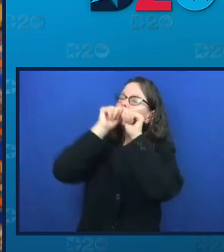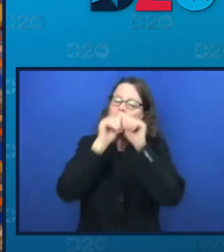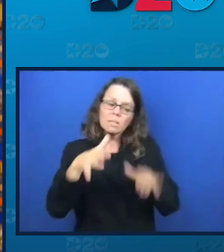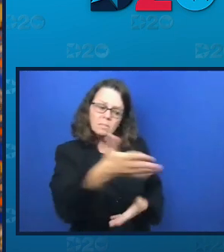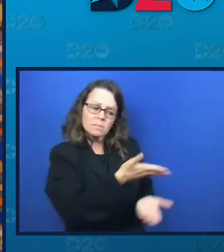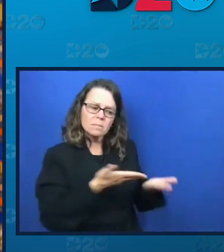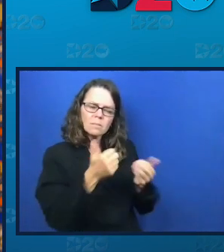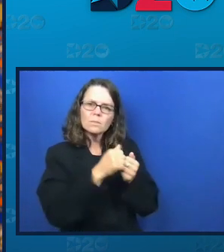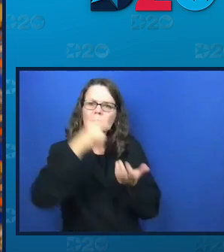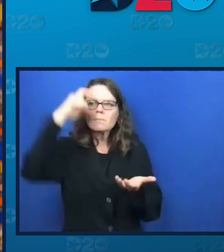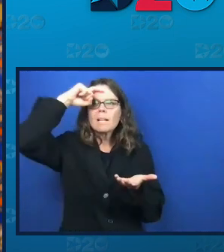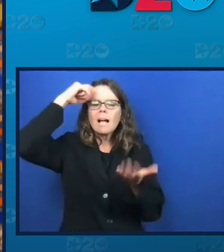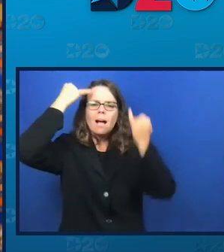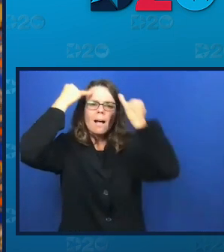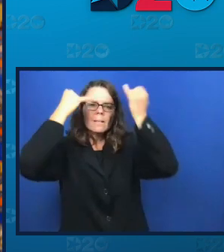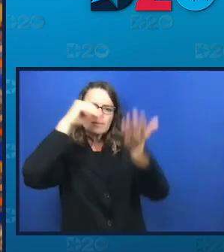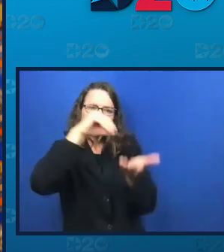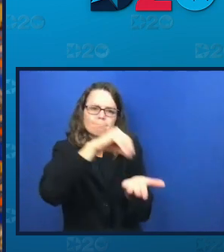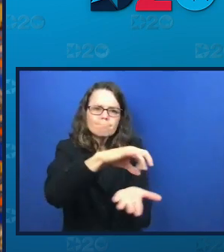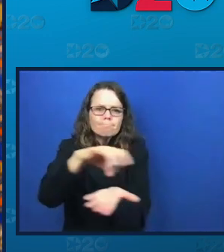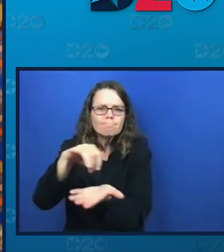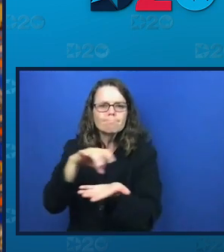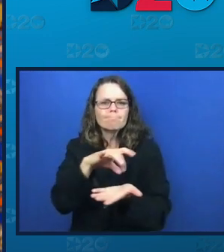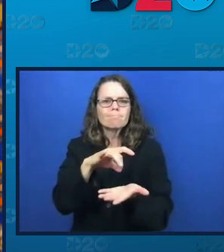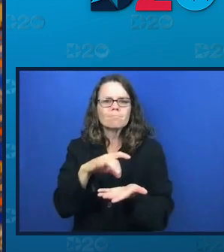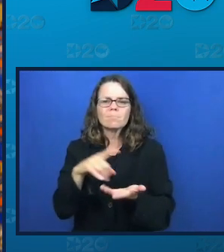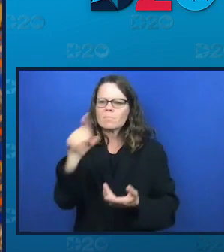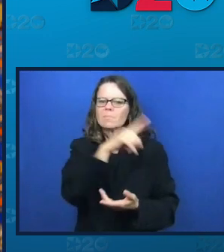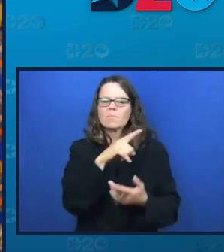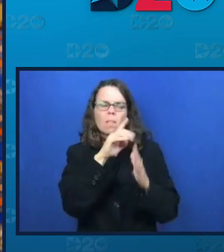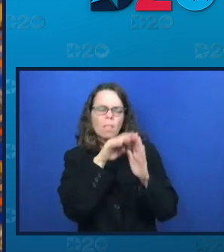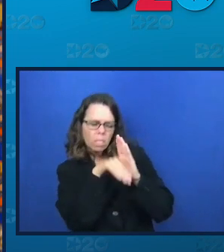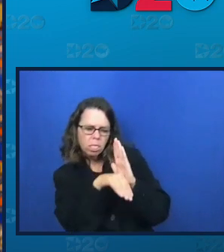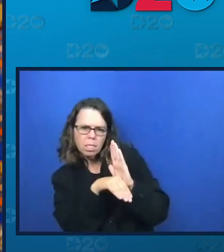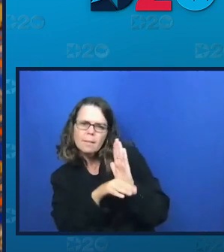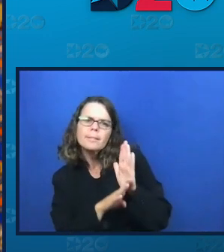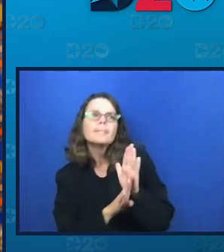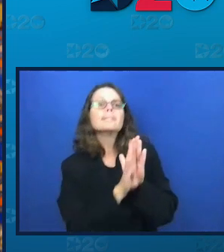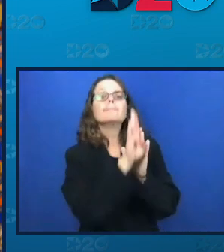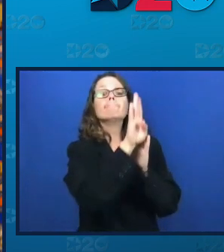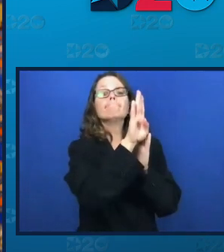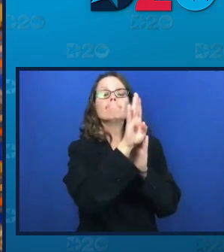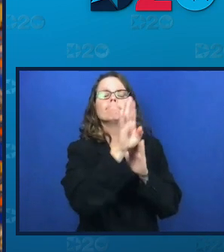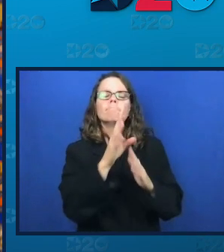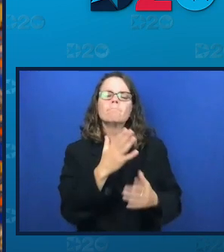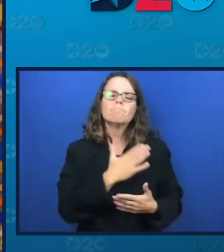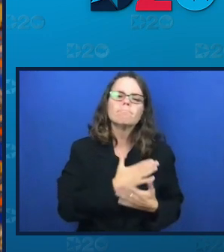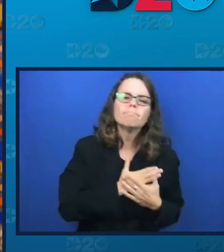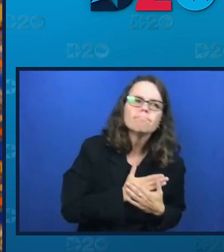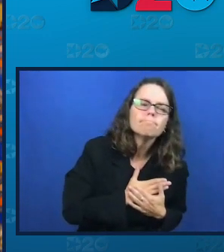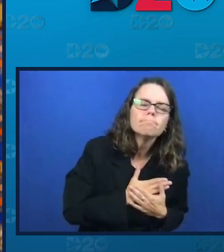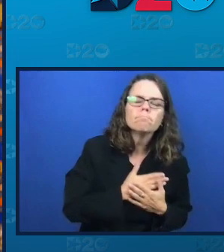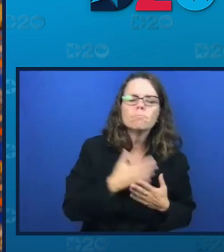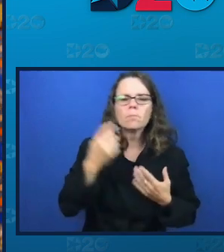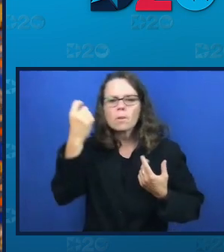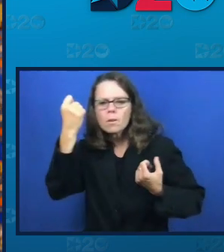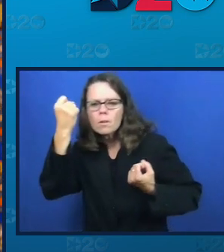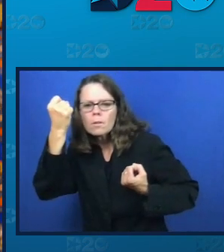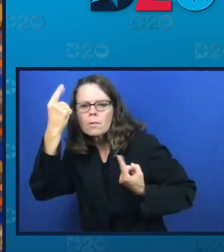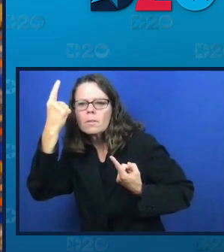competence, integrity, empathy, love, and